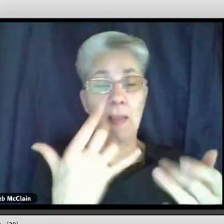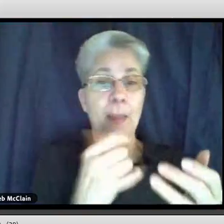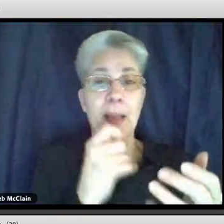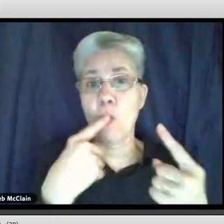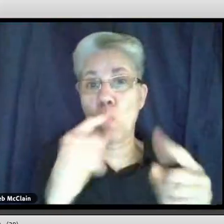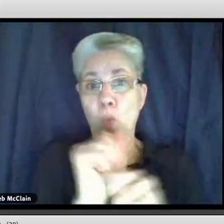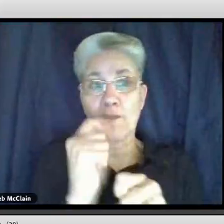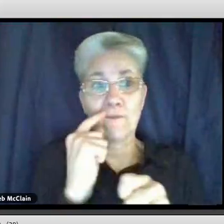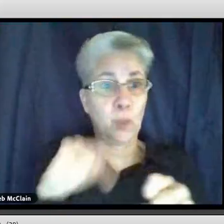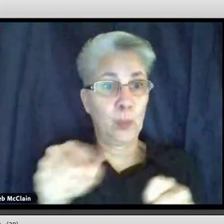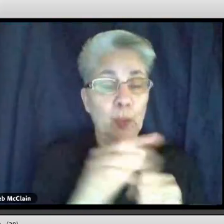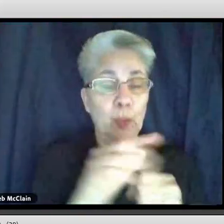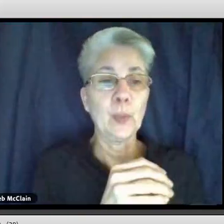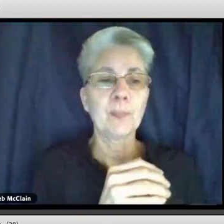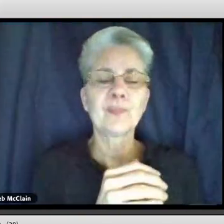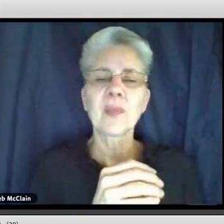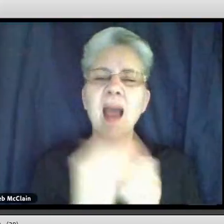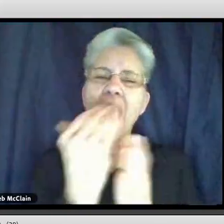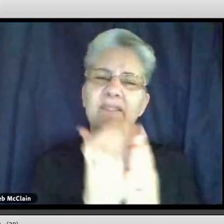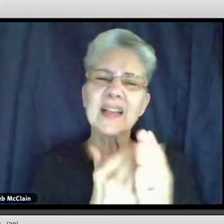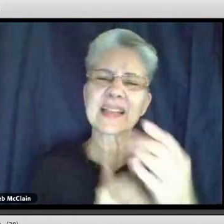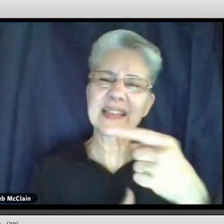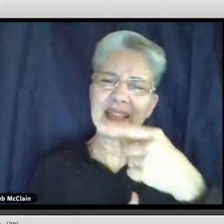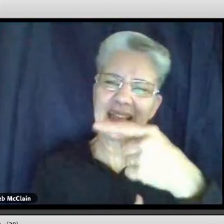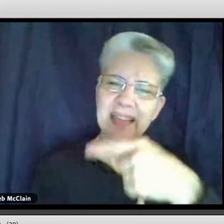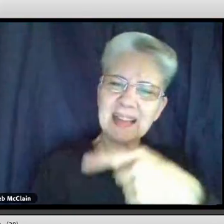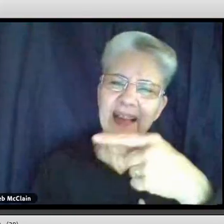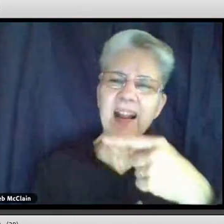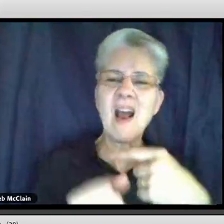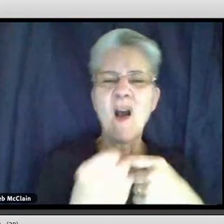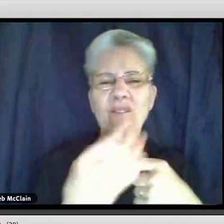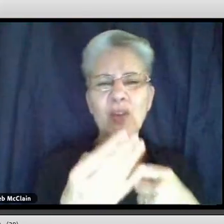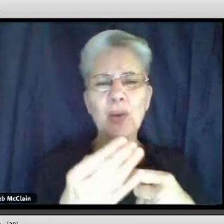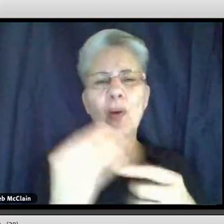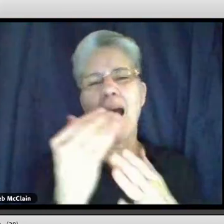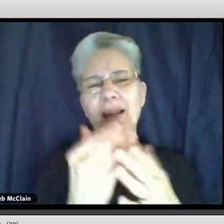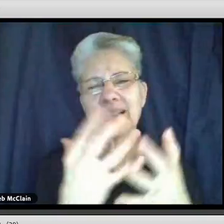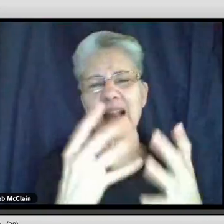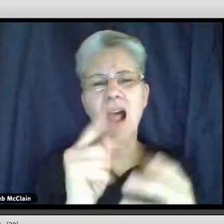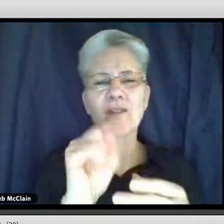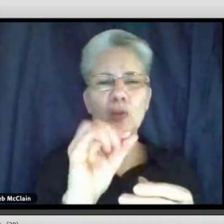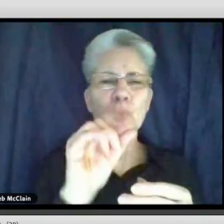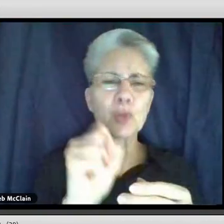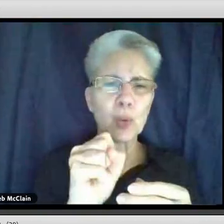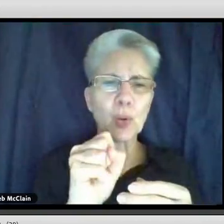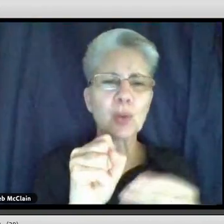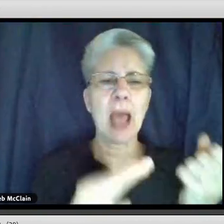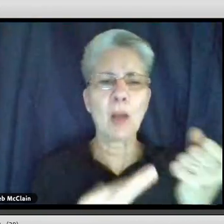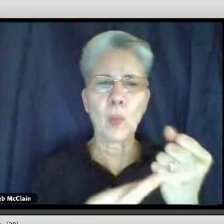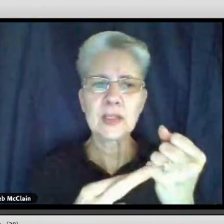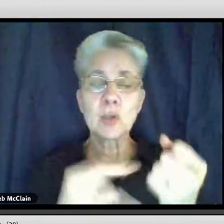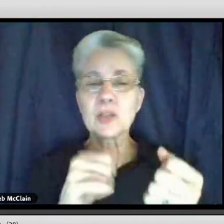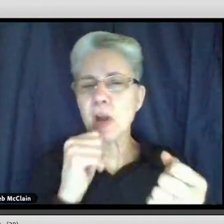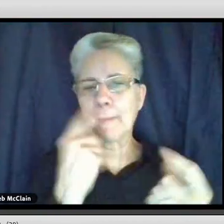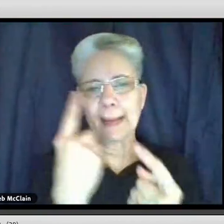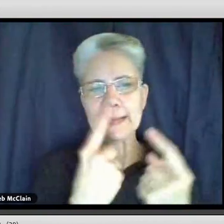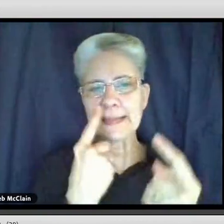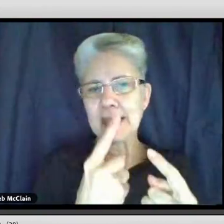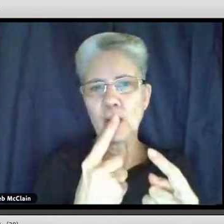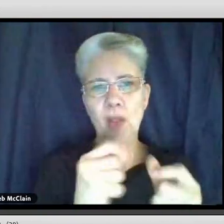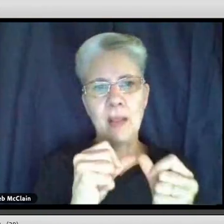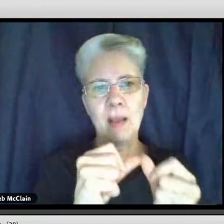you. I've only listed a few here. I list lots of tools and resources in this webinar. It should not be considered